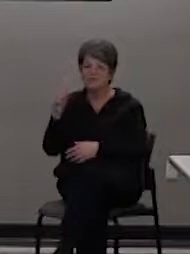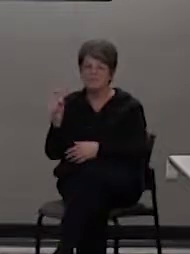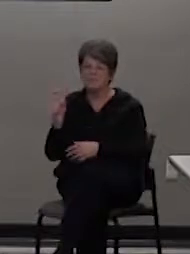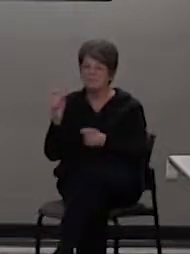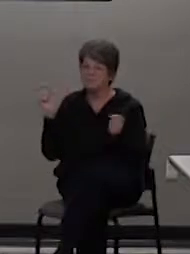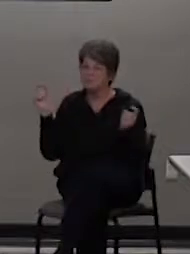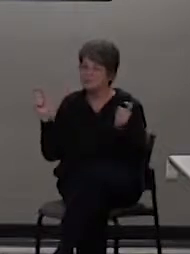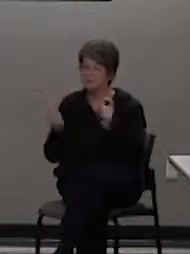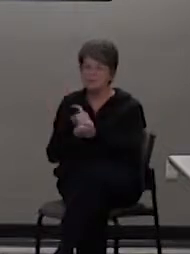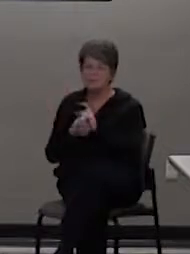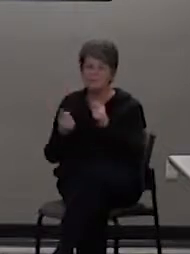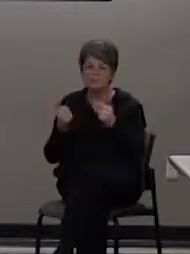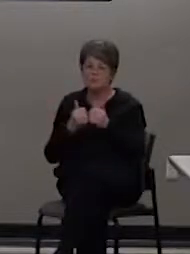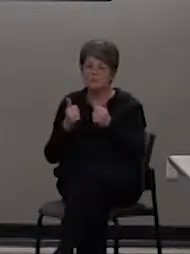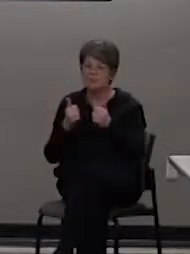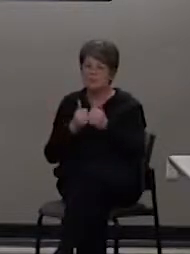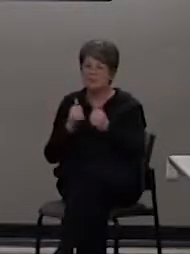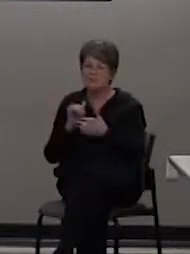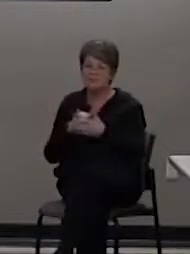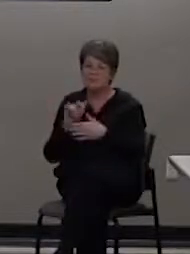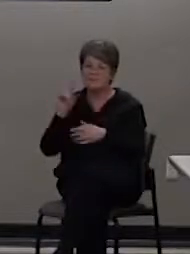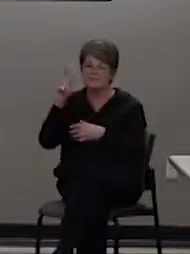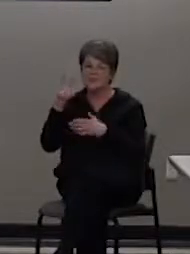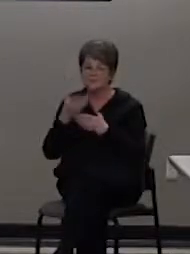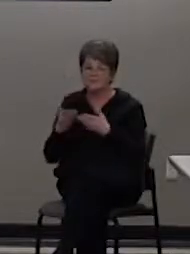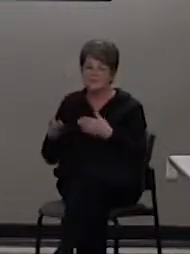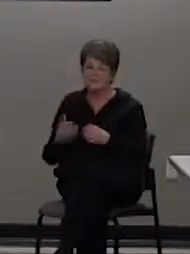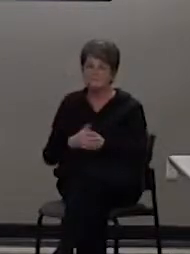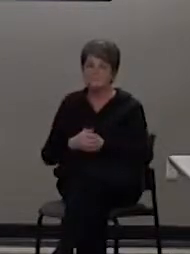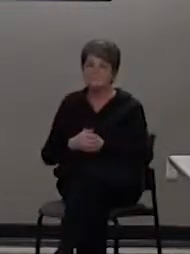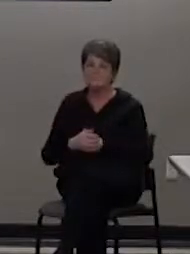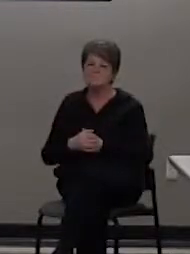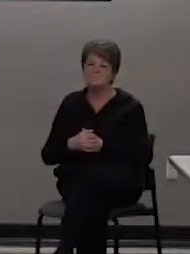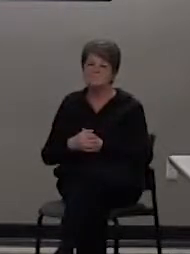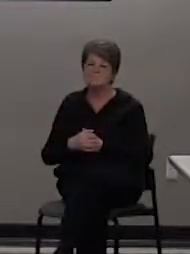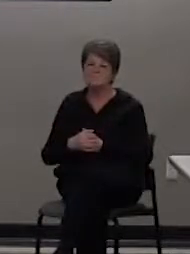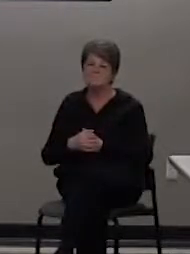it changes the game. That's the first thing. It